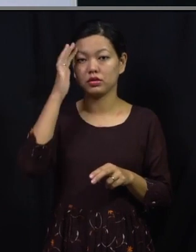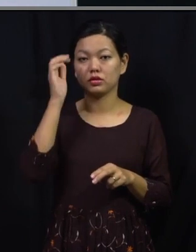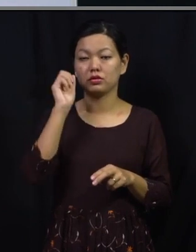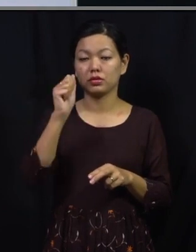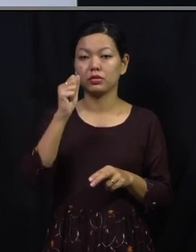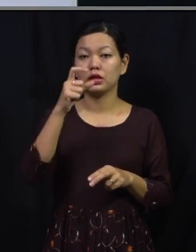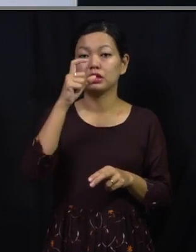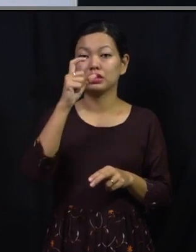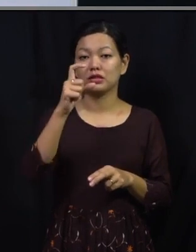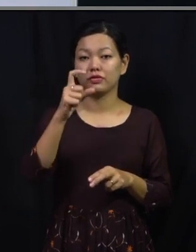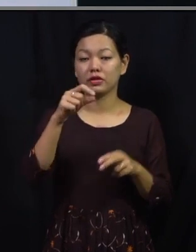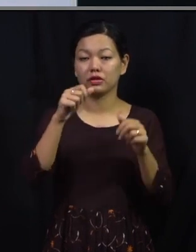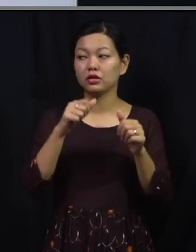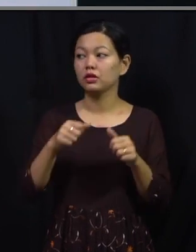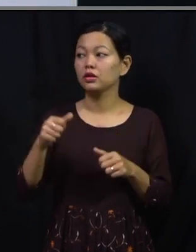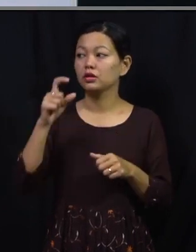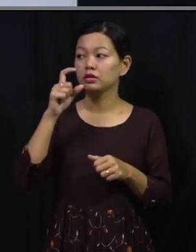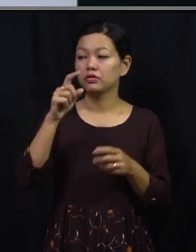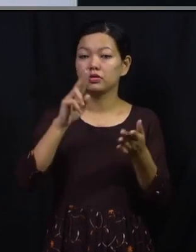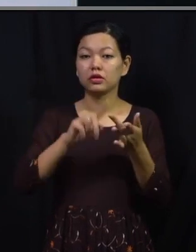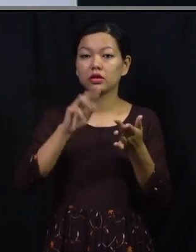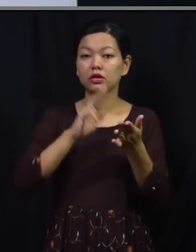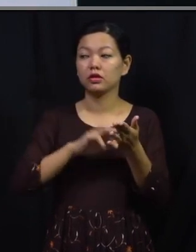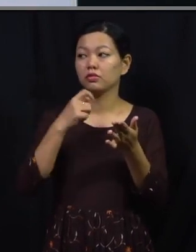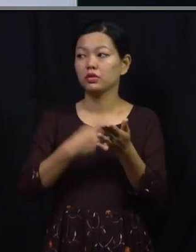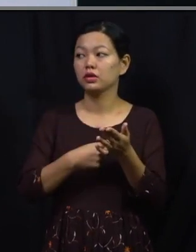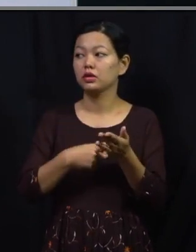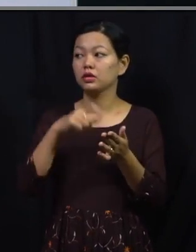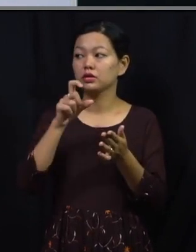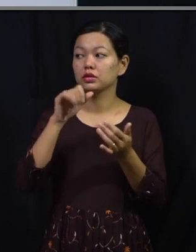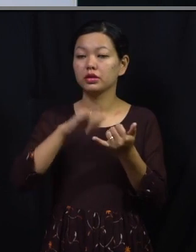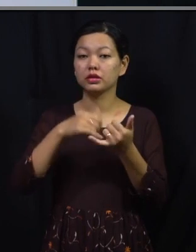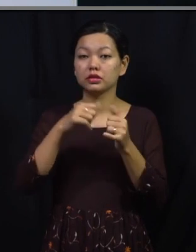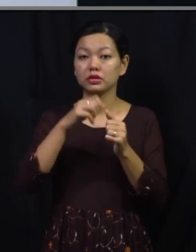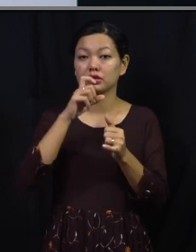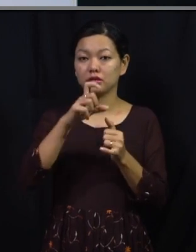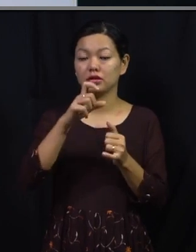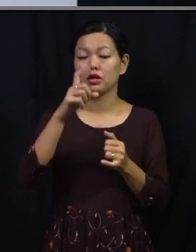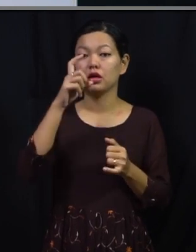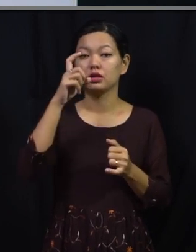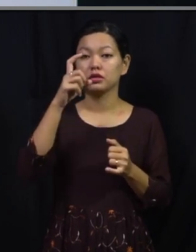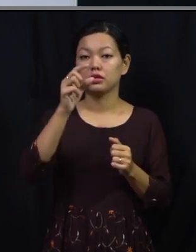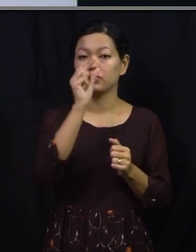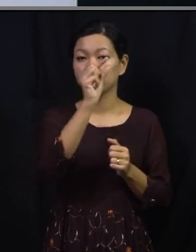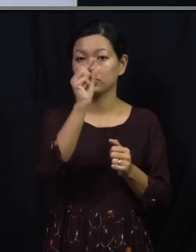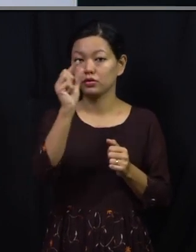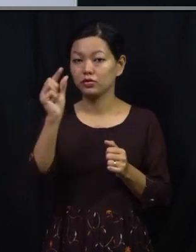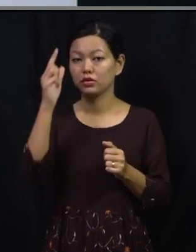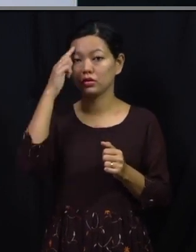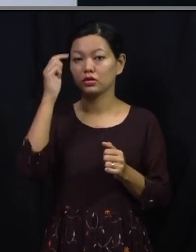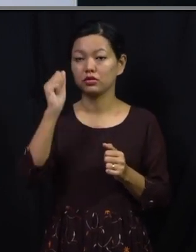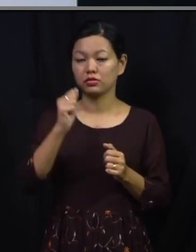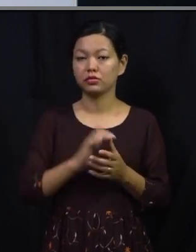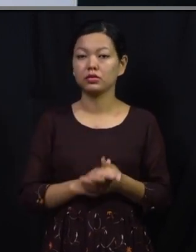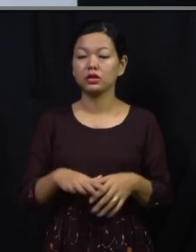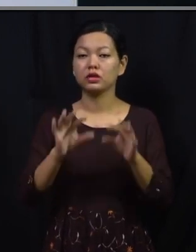7 words, okay? Then it will be very easy for you to define the definition of accounting. But in simple terms, accounting is just the